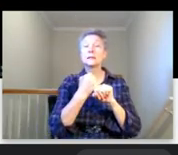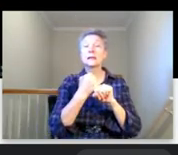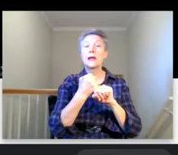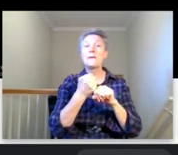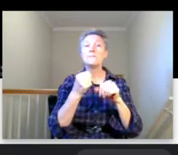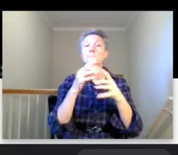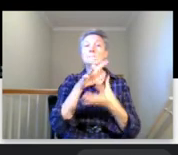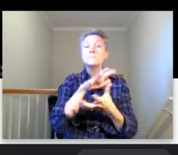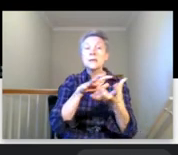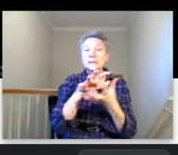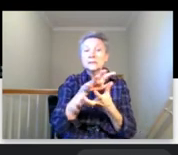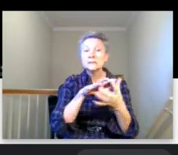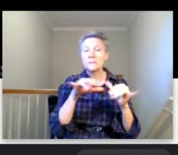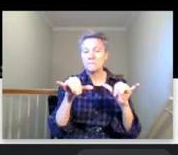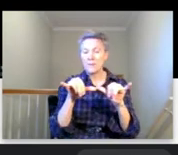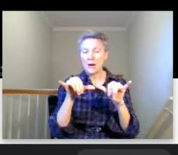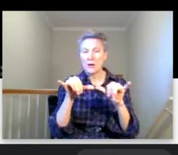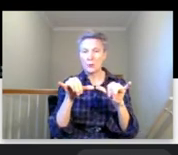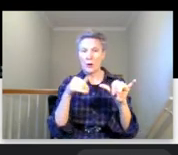the same